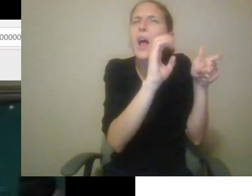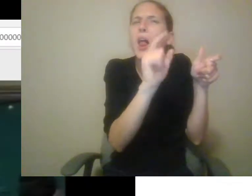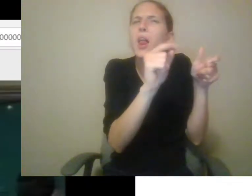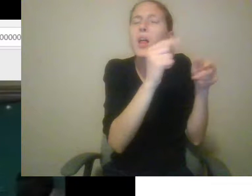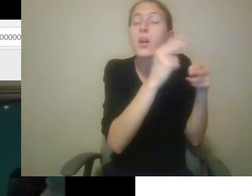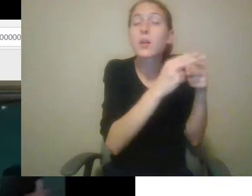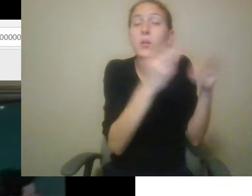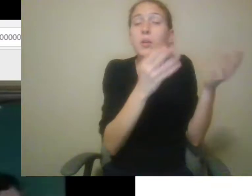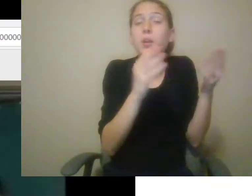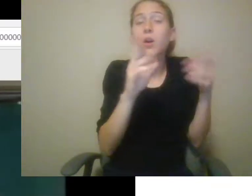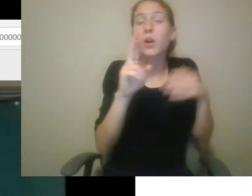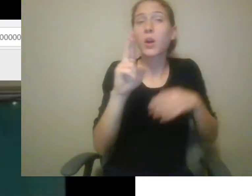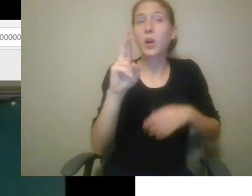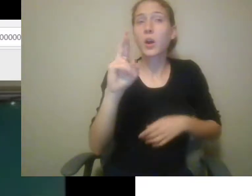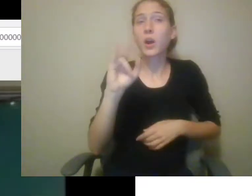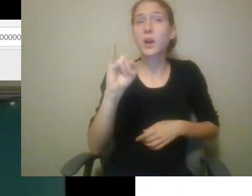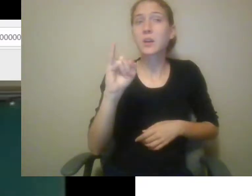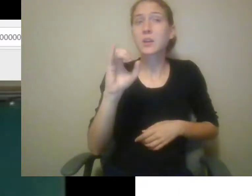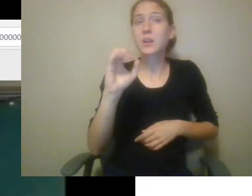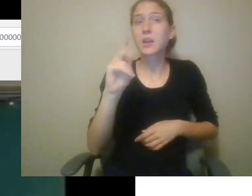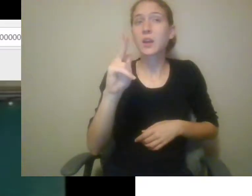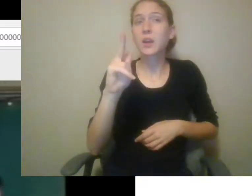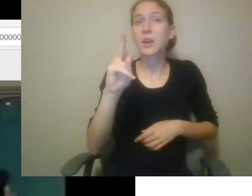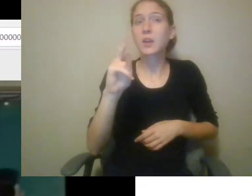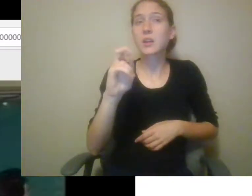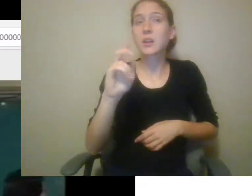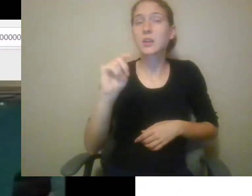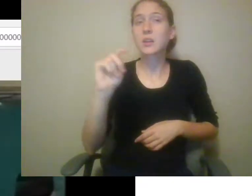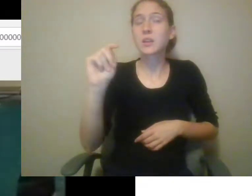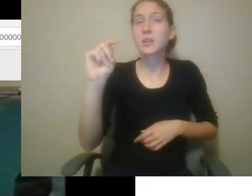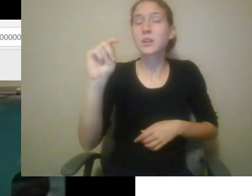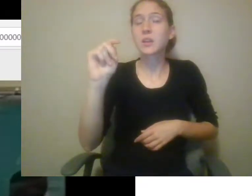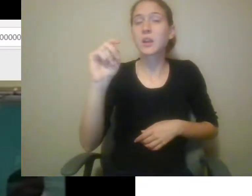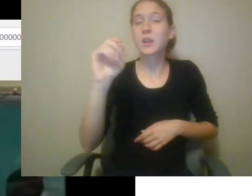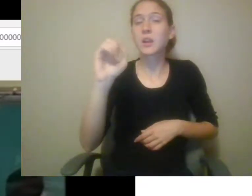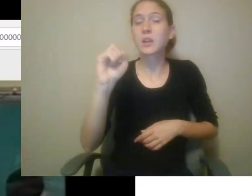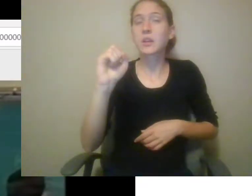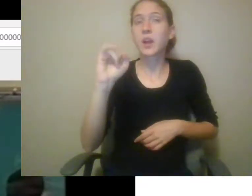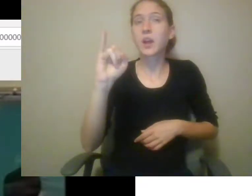Rickett, I want to make sure it's SIAS.